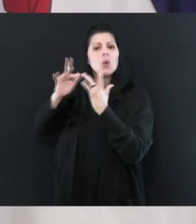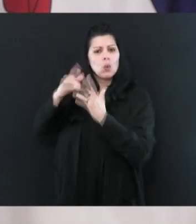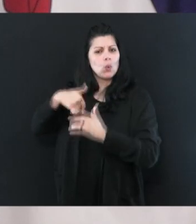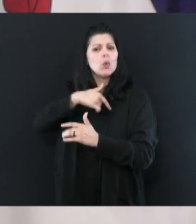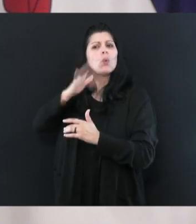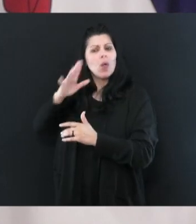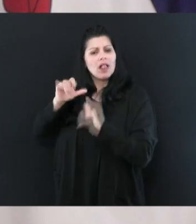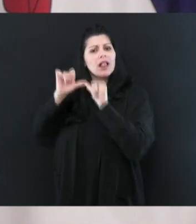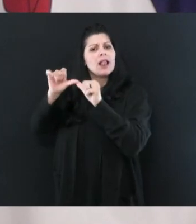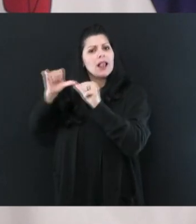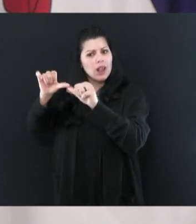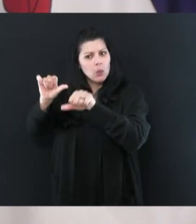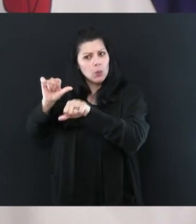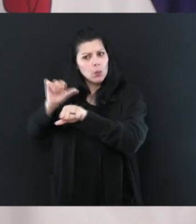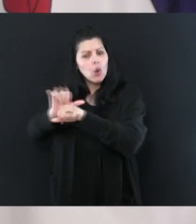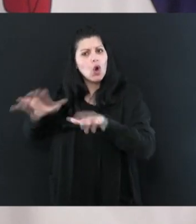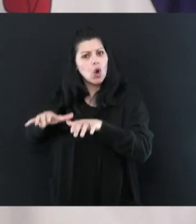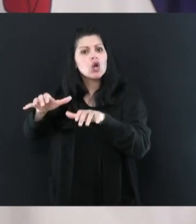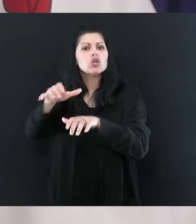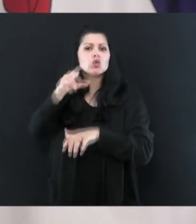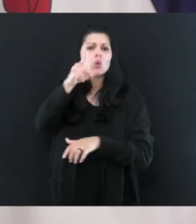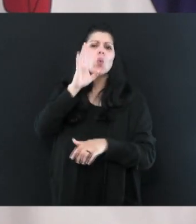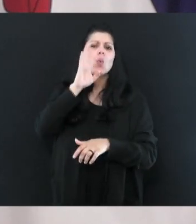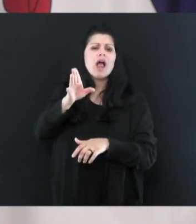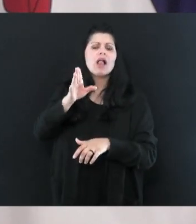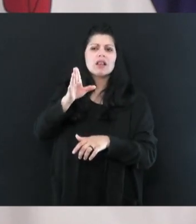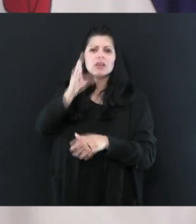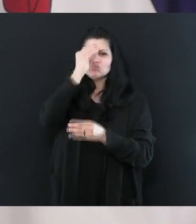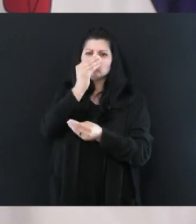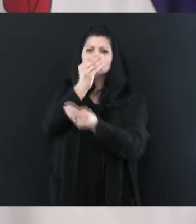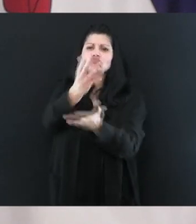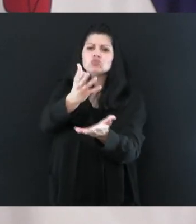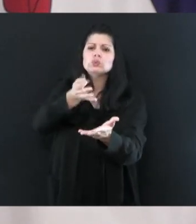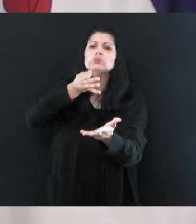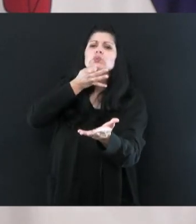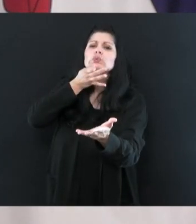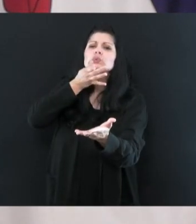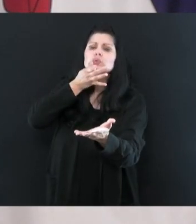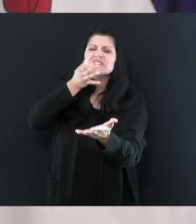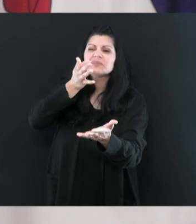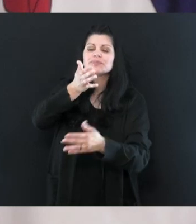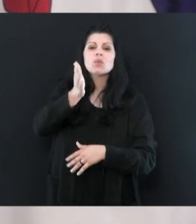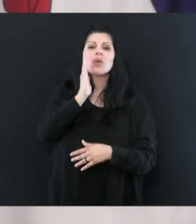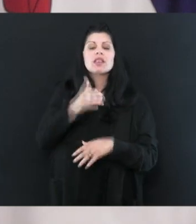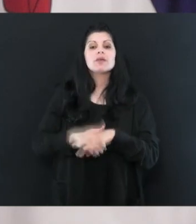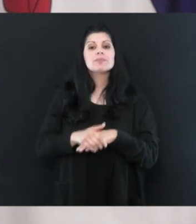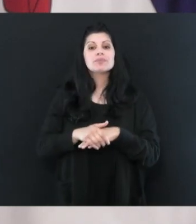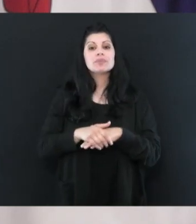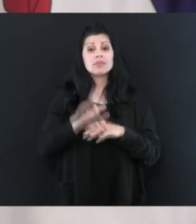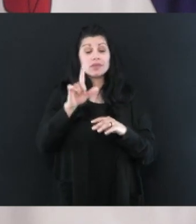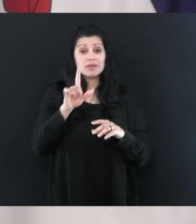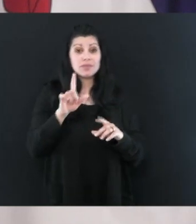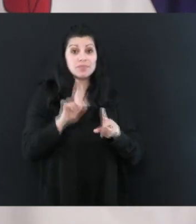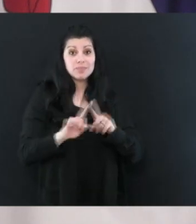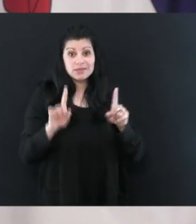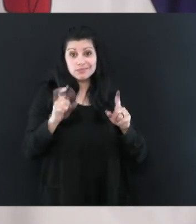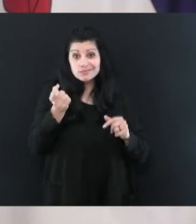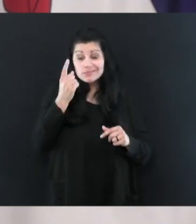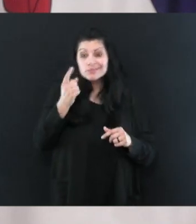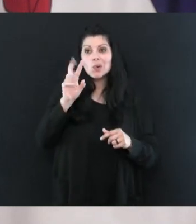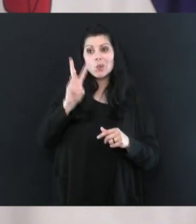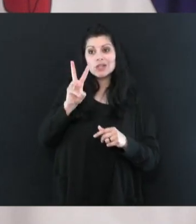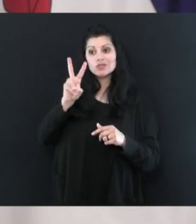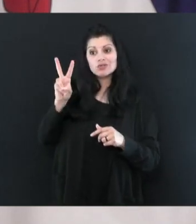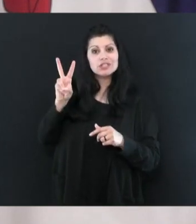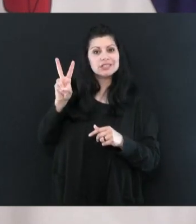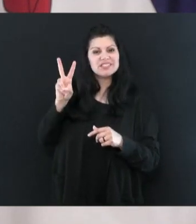lot more about that in the days ahead or the weeks ahead. But you see, at the end of the day, from West Virginia's